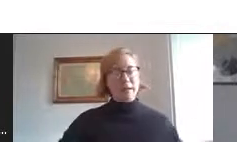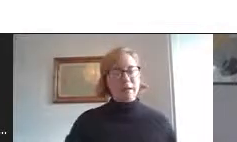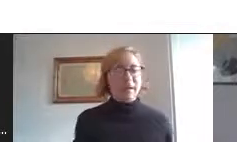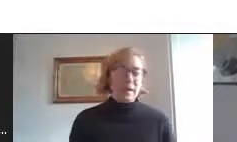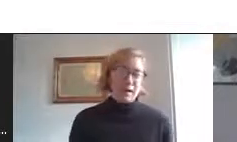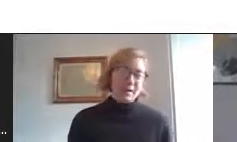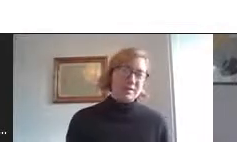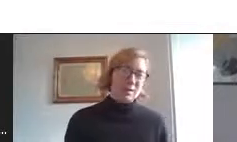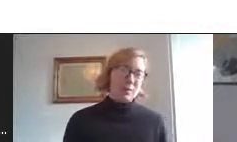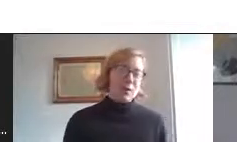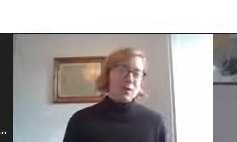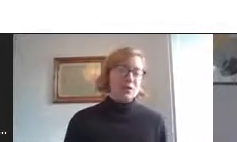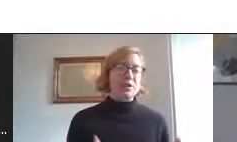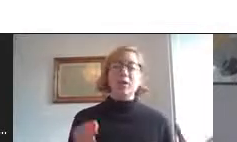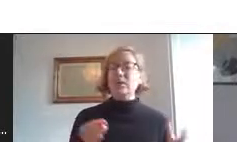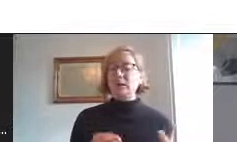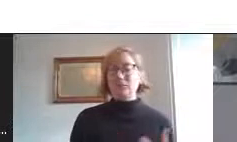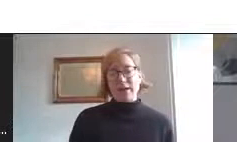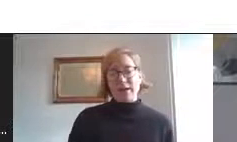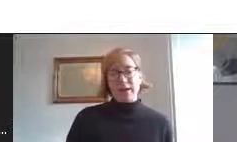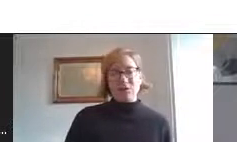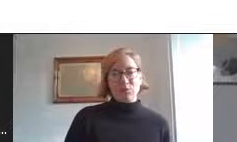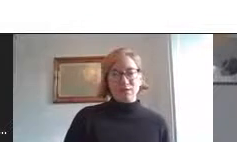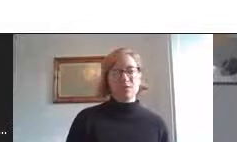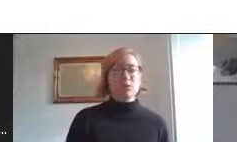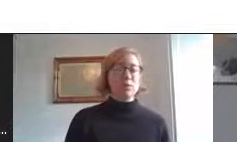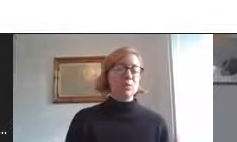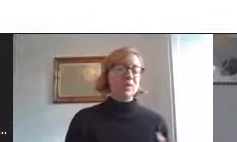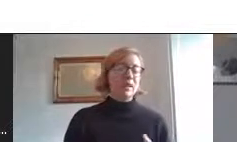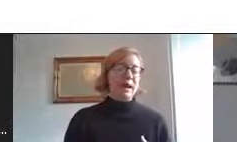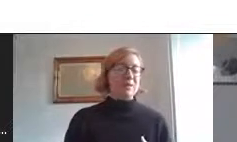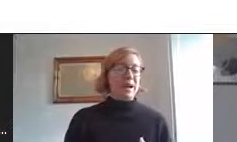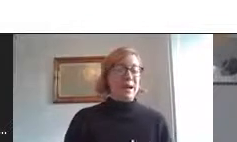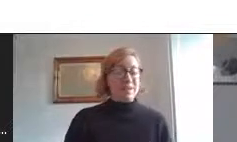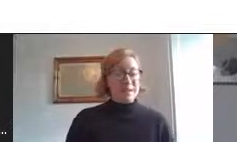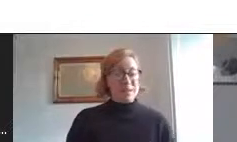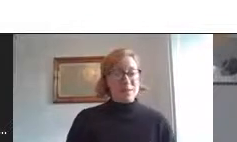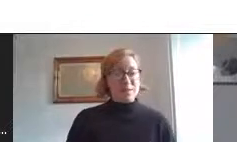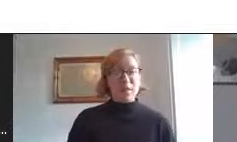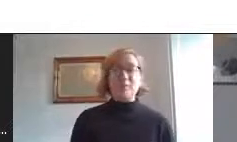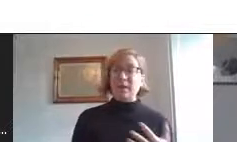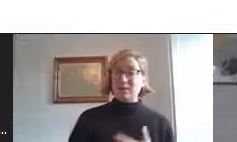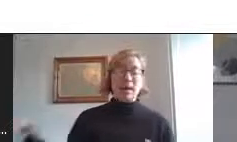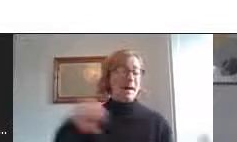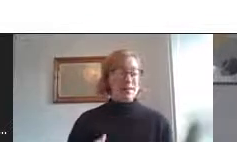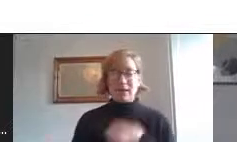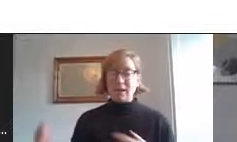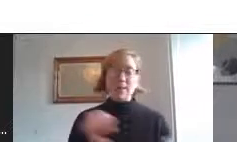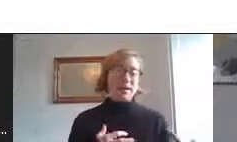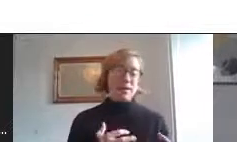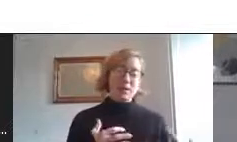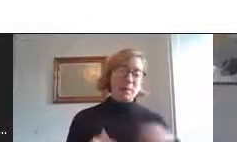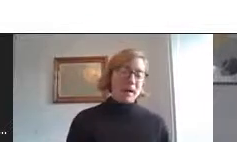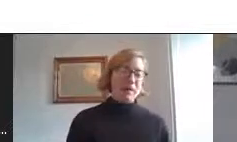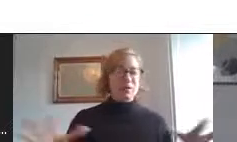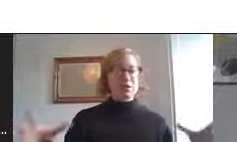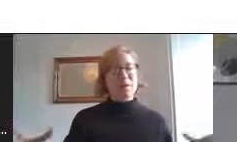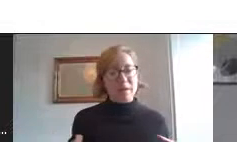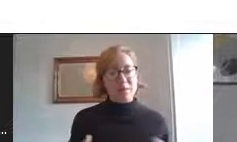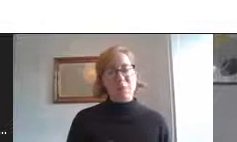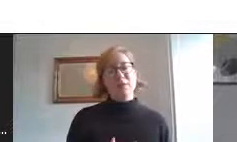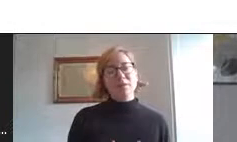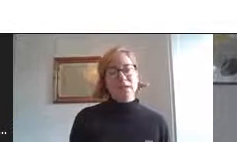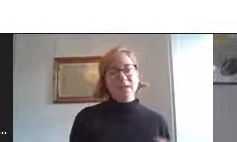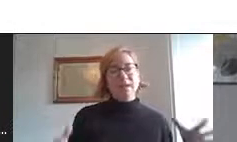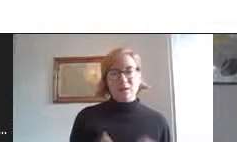kind of family holistic approach, training everyone in the school, having handouts, see how many kind of parents